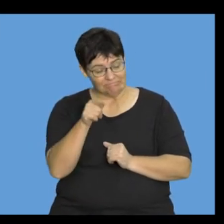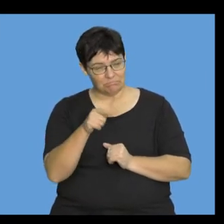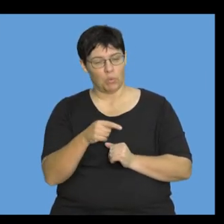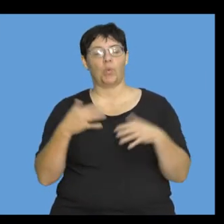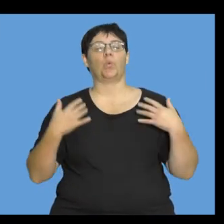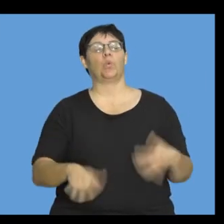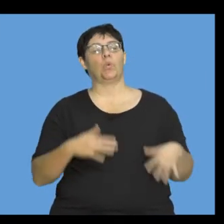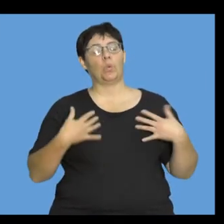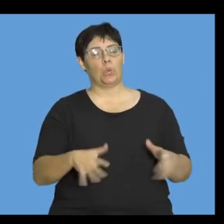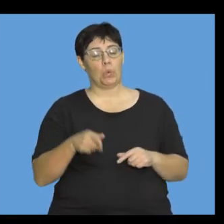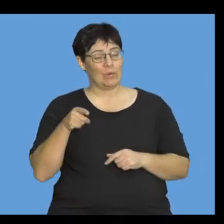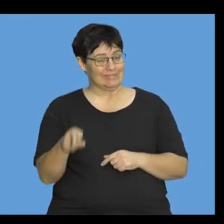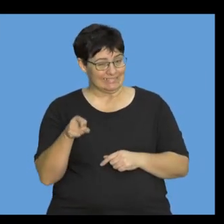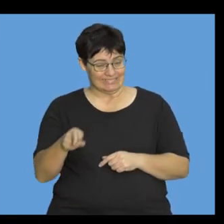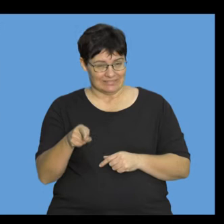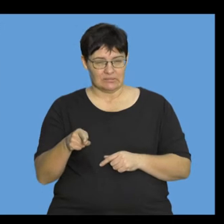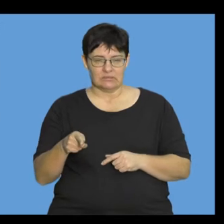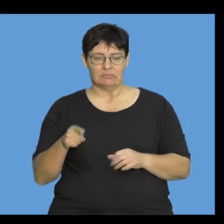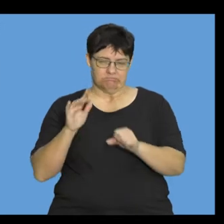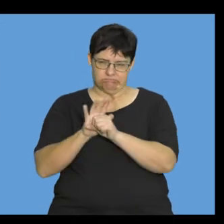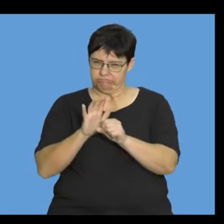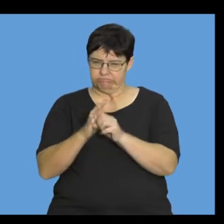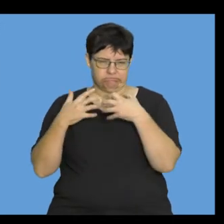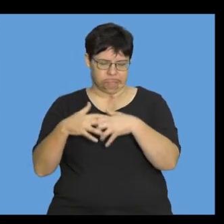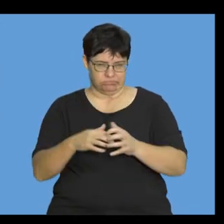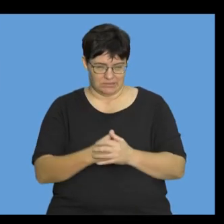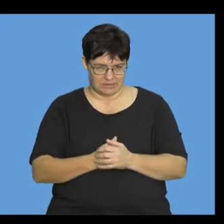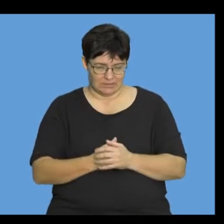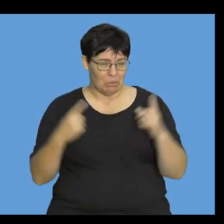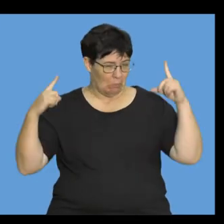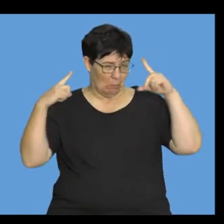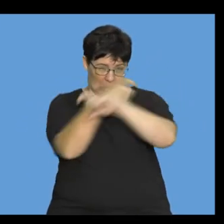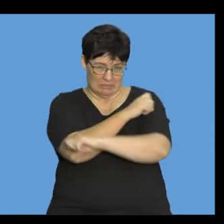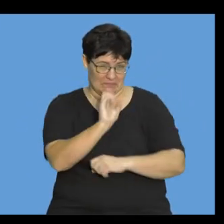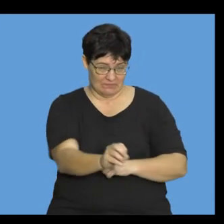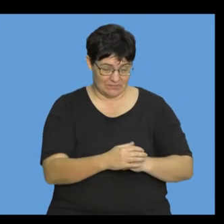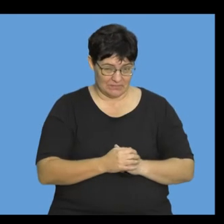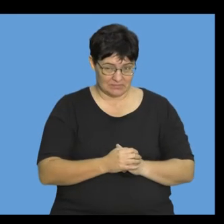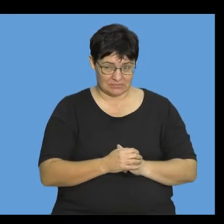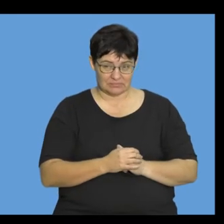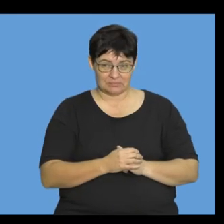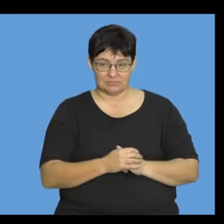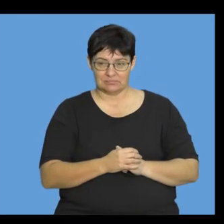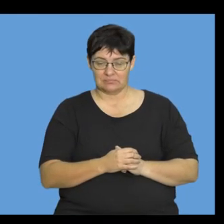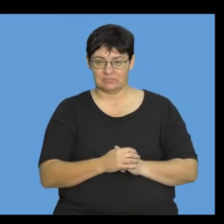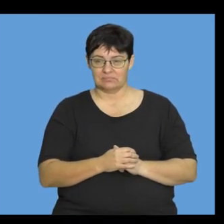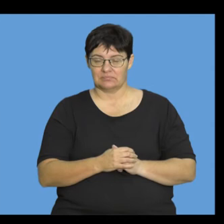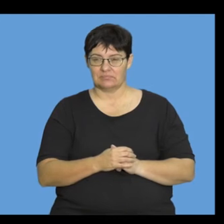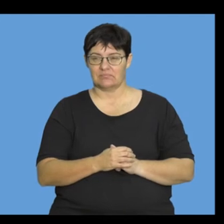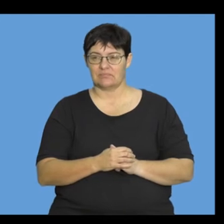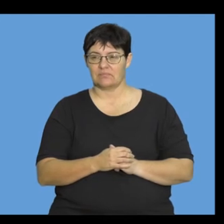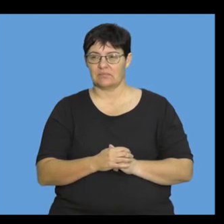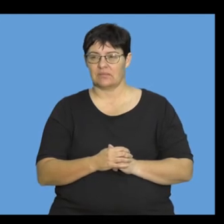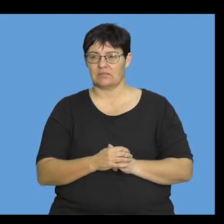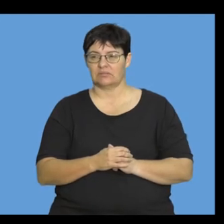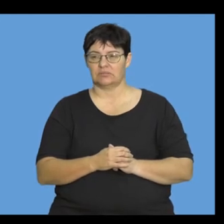a really, really, really compact. All right, it's a complex. I want to show you this diagram over here. I'm going to come back